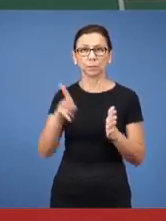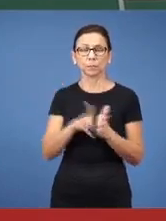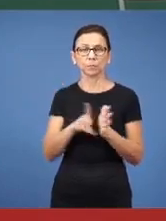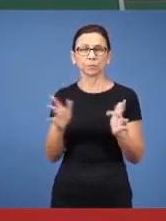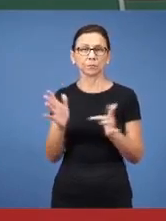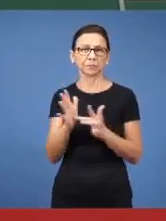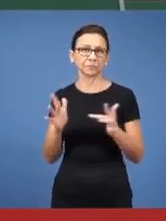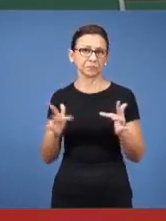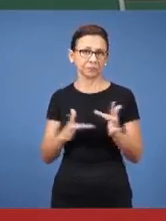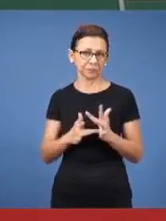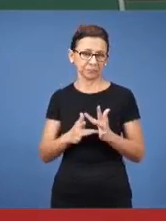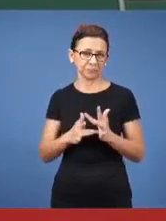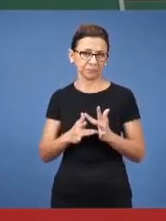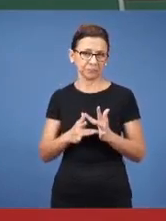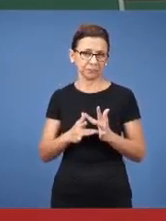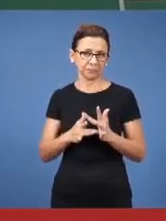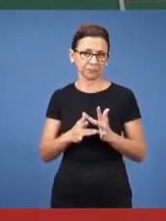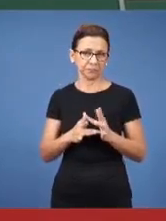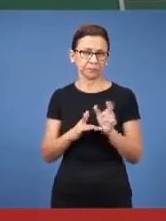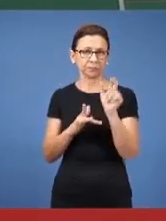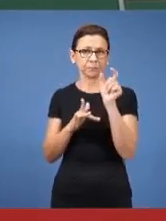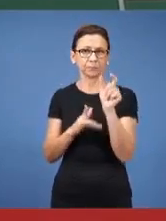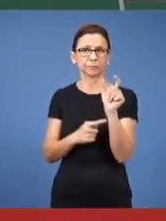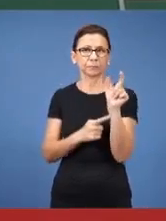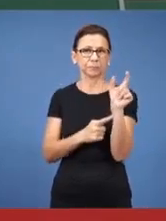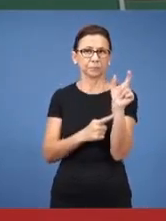revelation from Jesus. The word